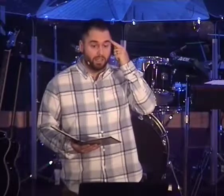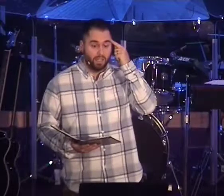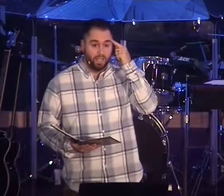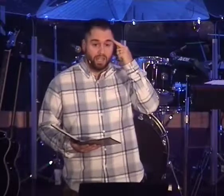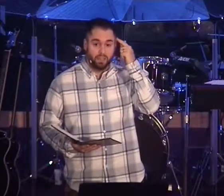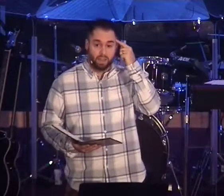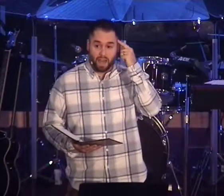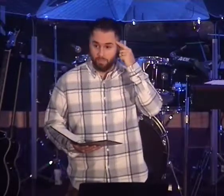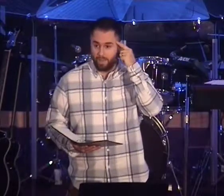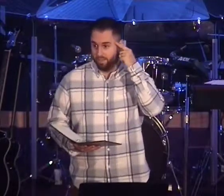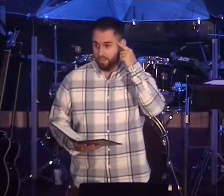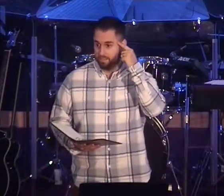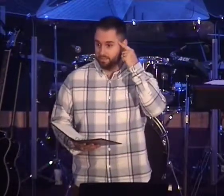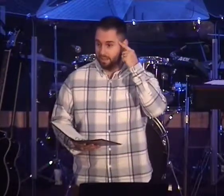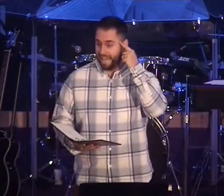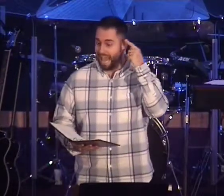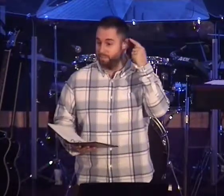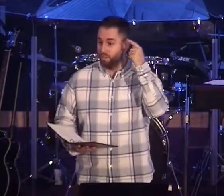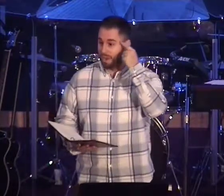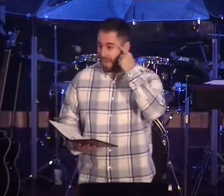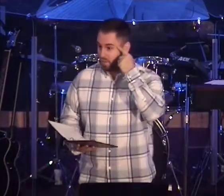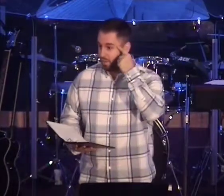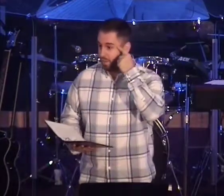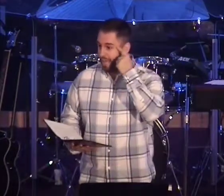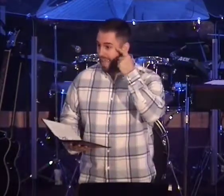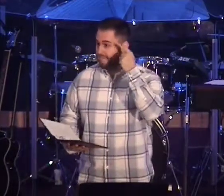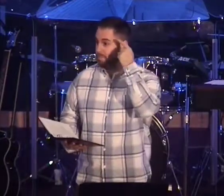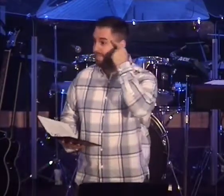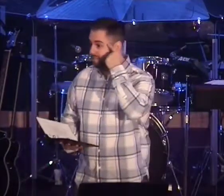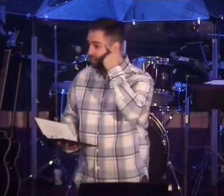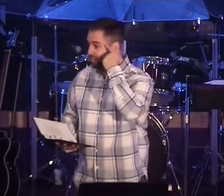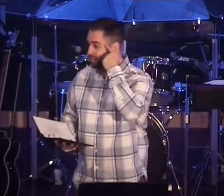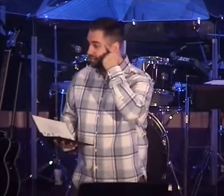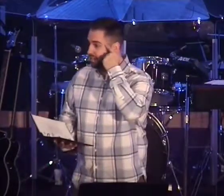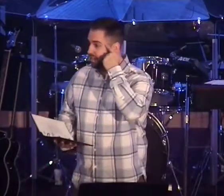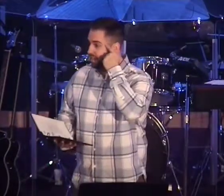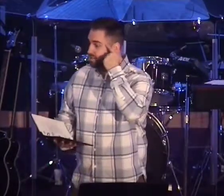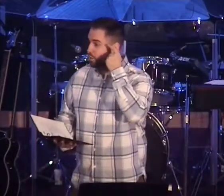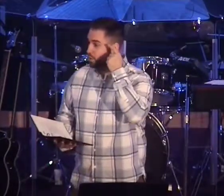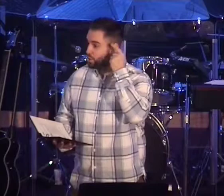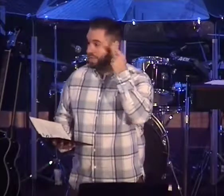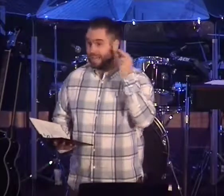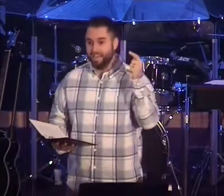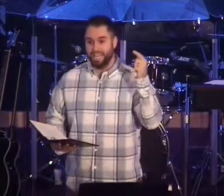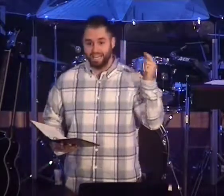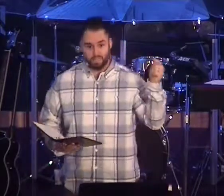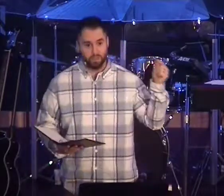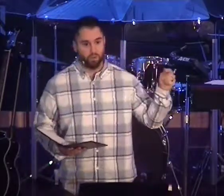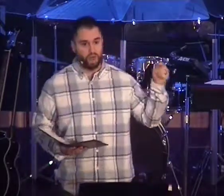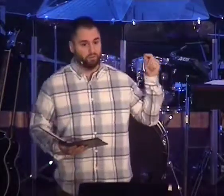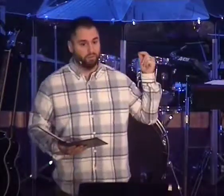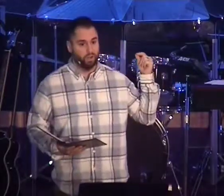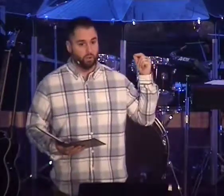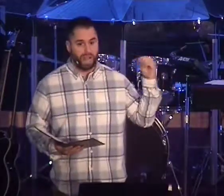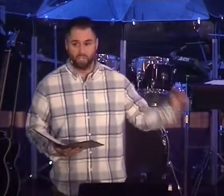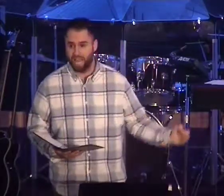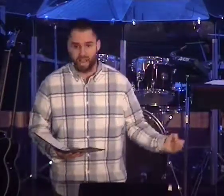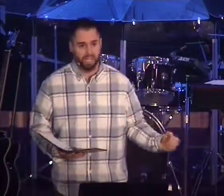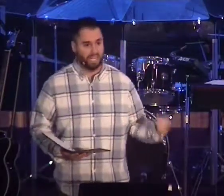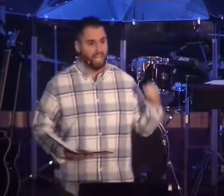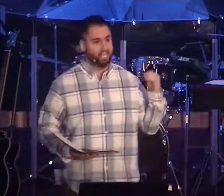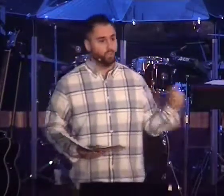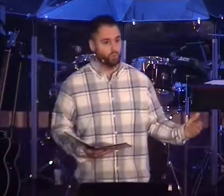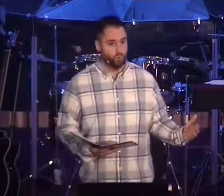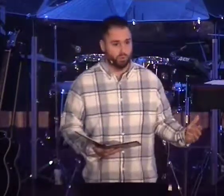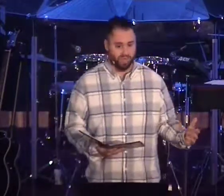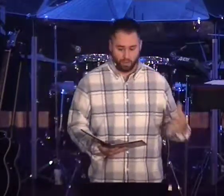mind. He thought about this. It had to be rational. It had to make sense. And so Christianity is built off of